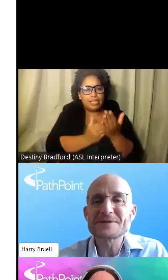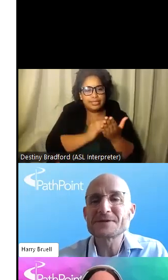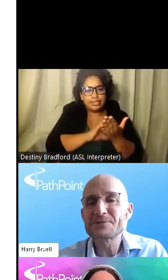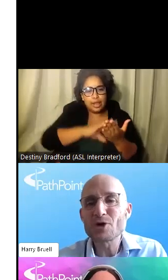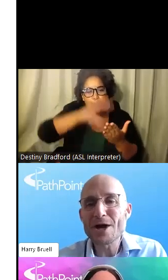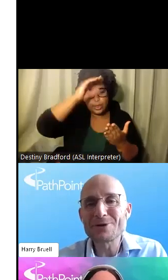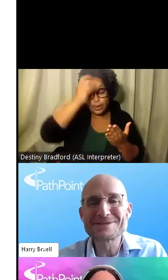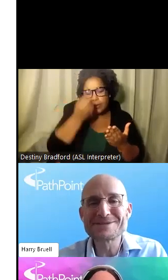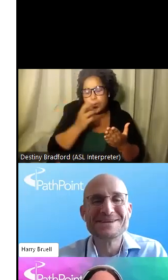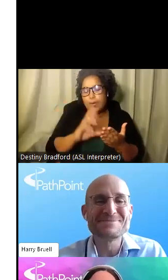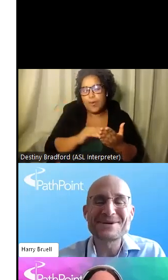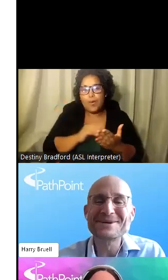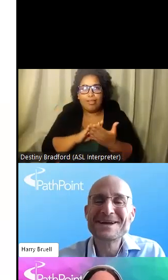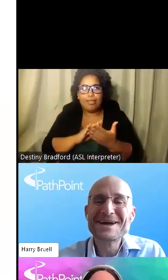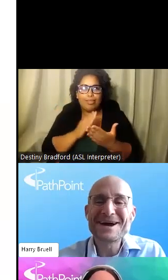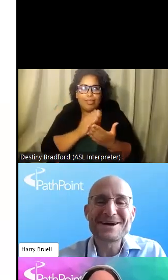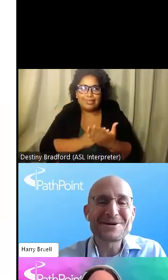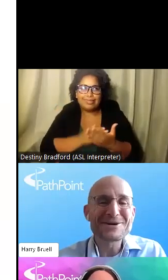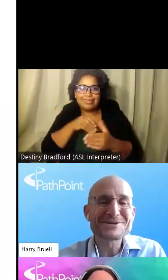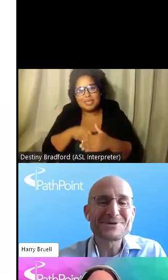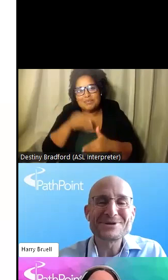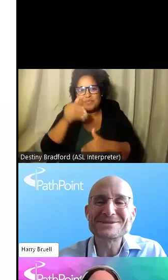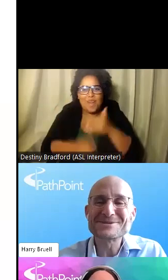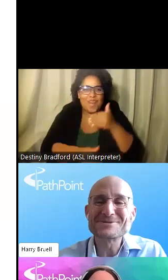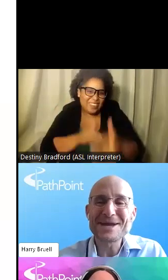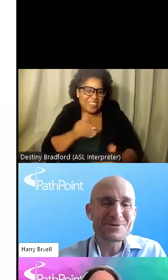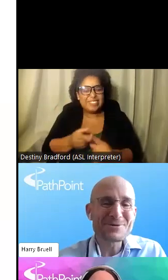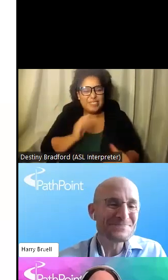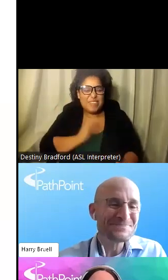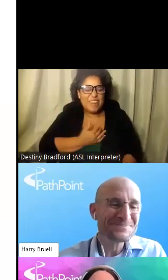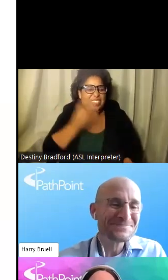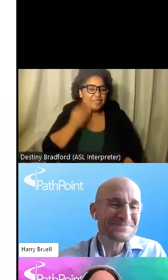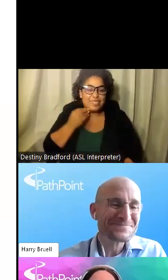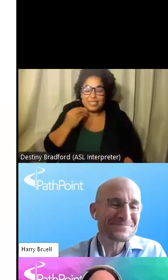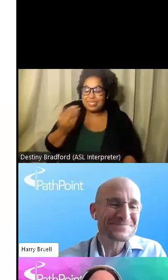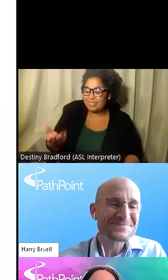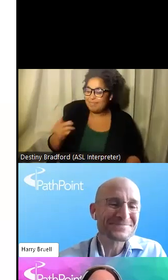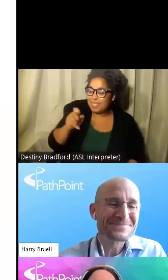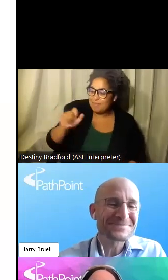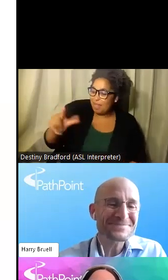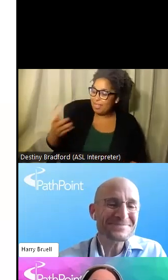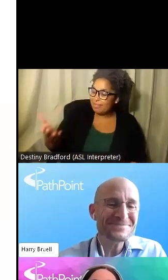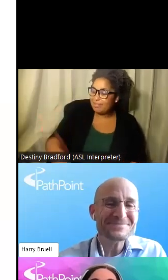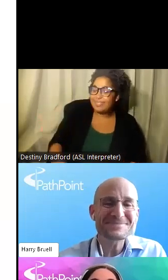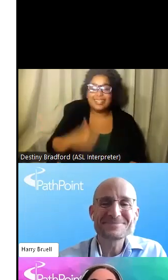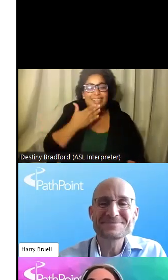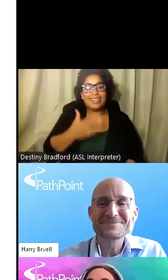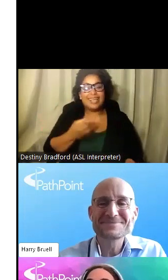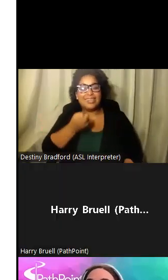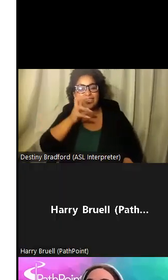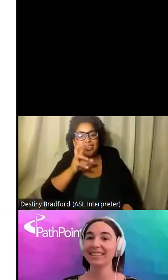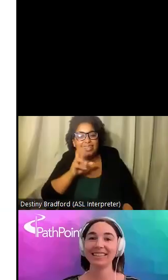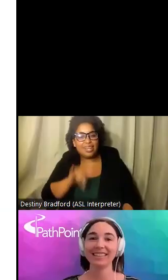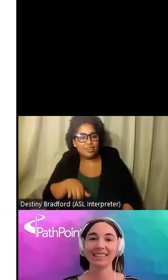or lessons in progress about our experience. So April. Thanks, Harry. Next